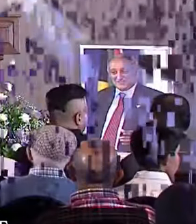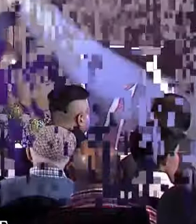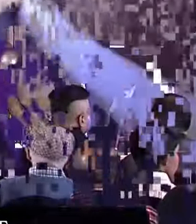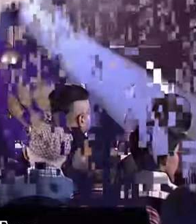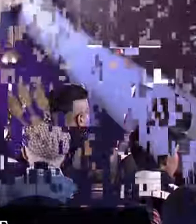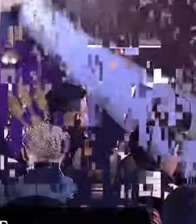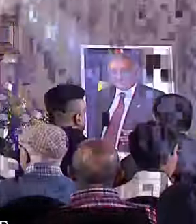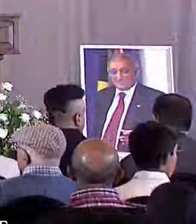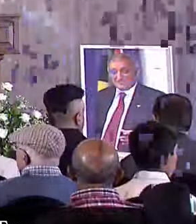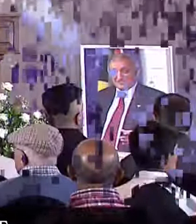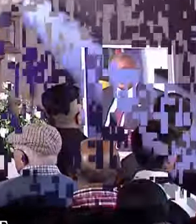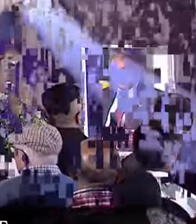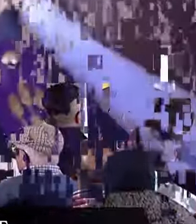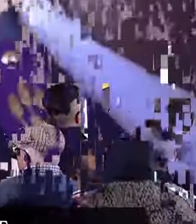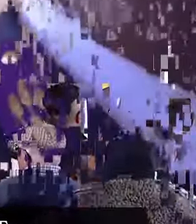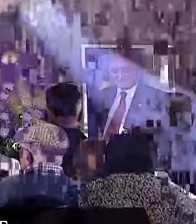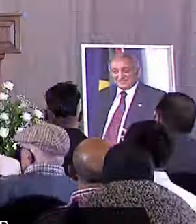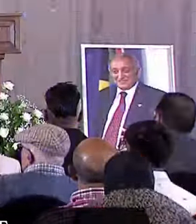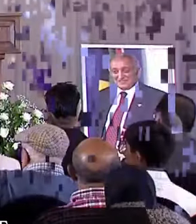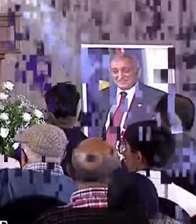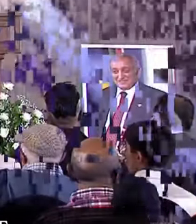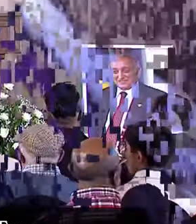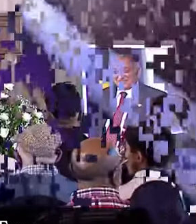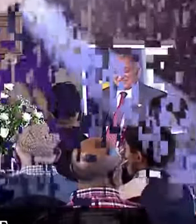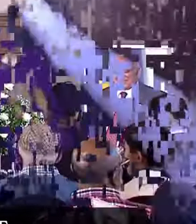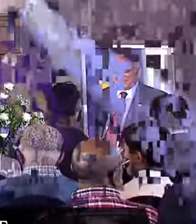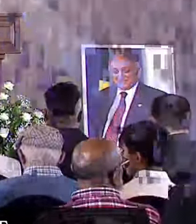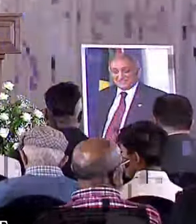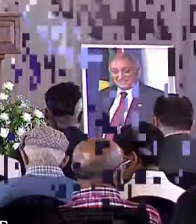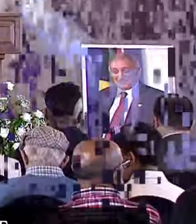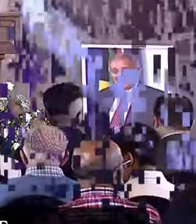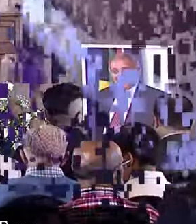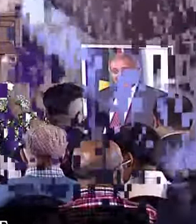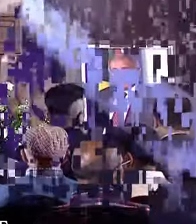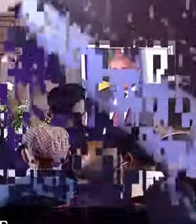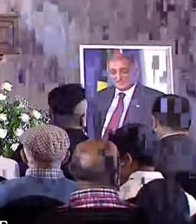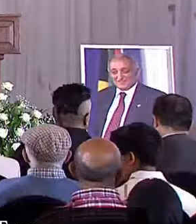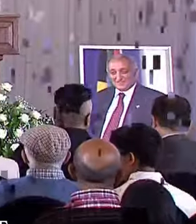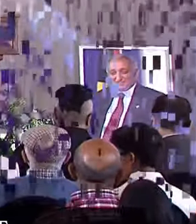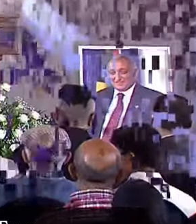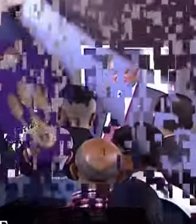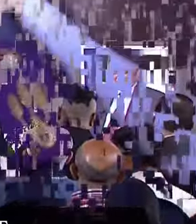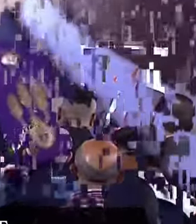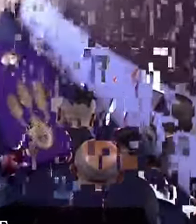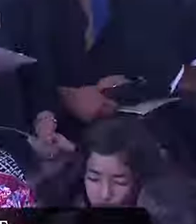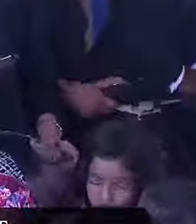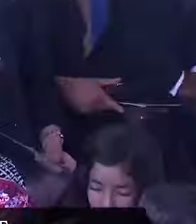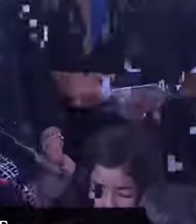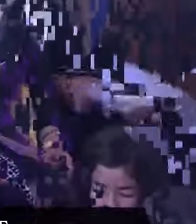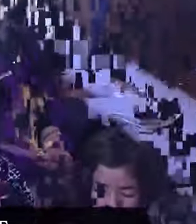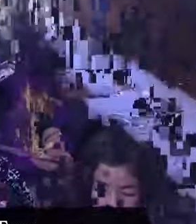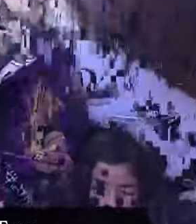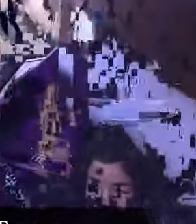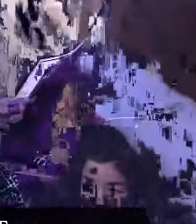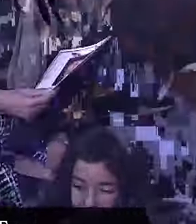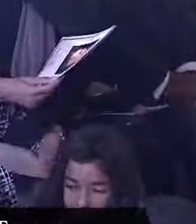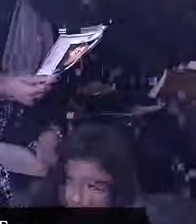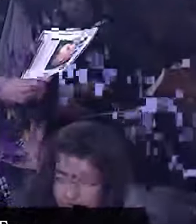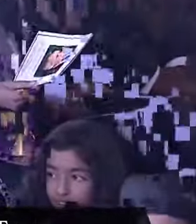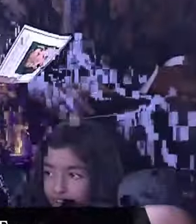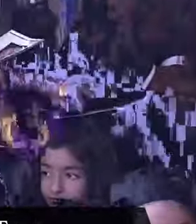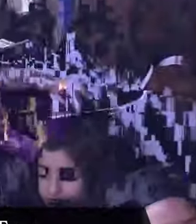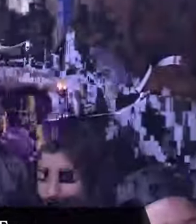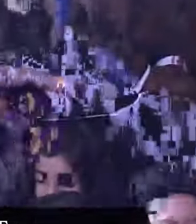General in Health and International Affairs, Dr. Ayanda Nsaluba. My name is Faisal Rwandera.